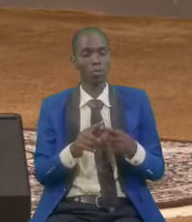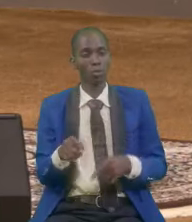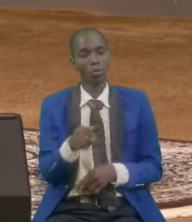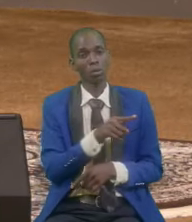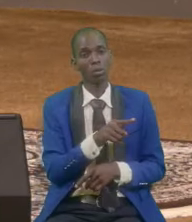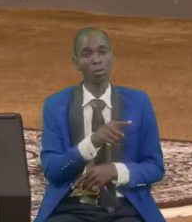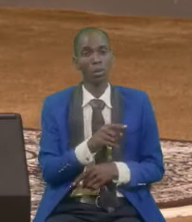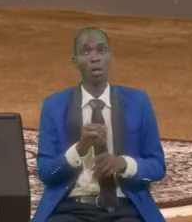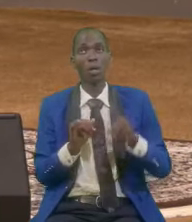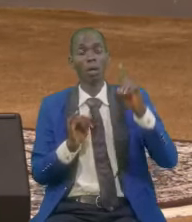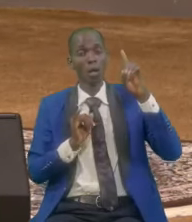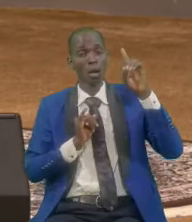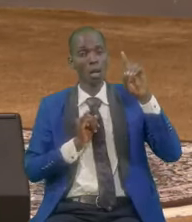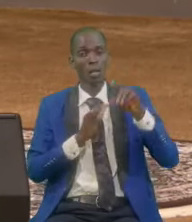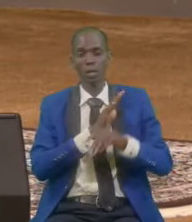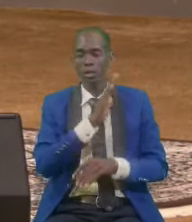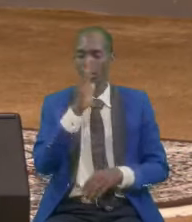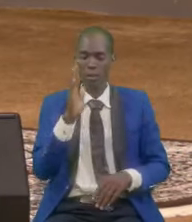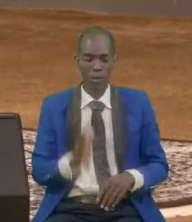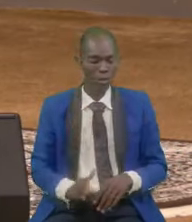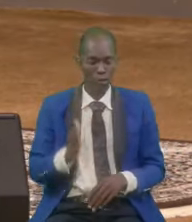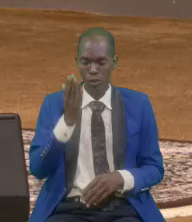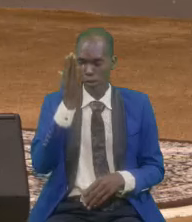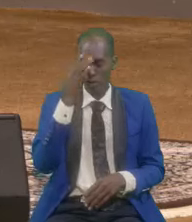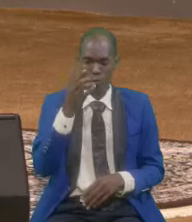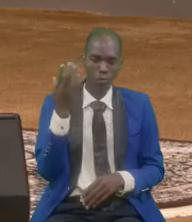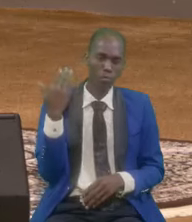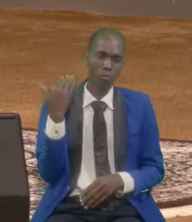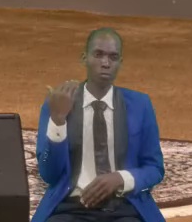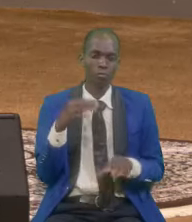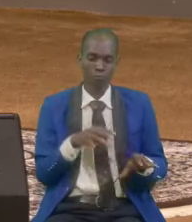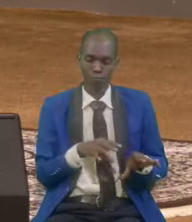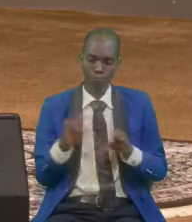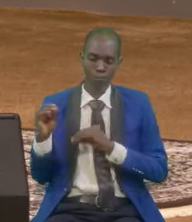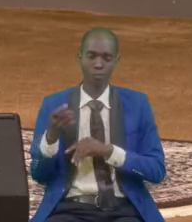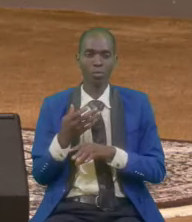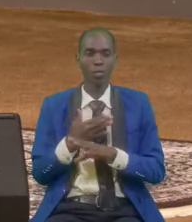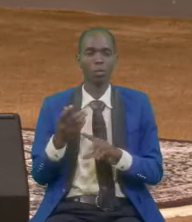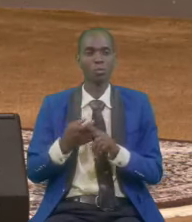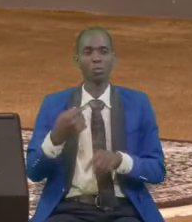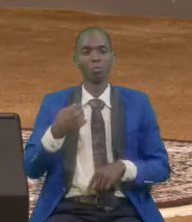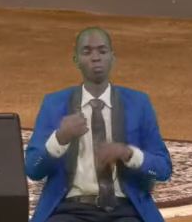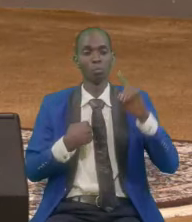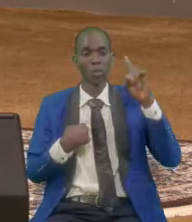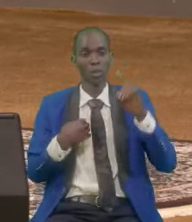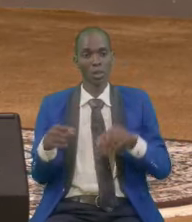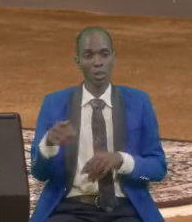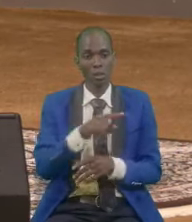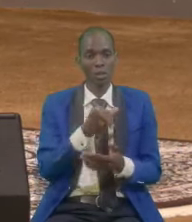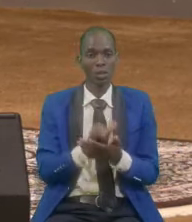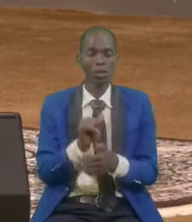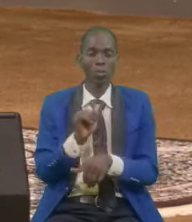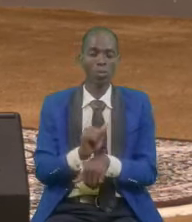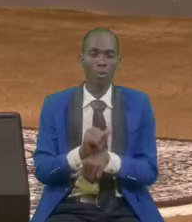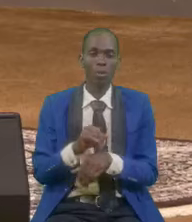I never knew you. Depart from me, ye that